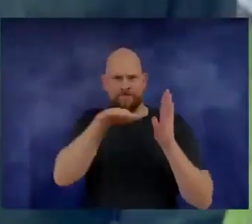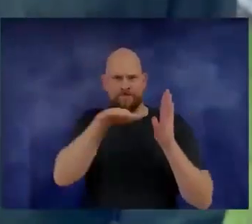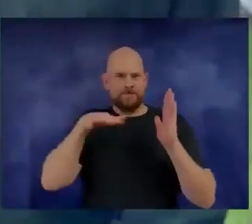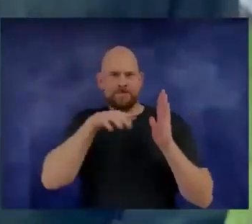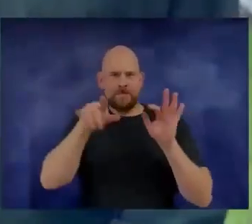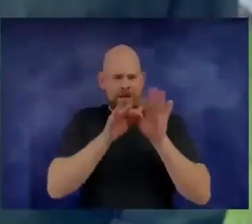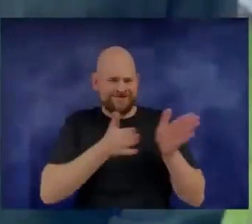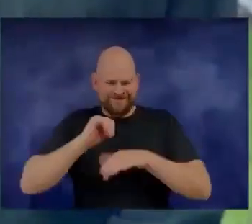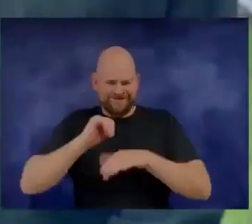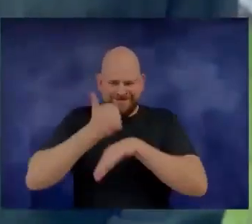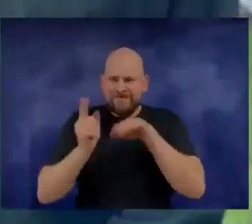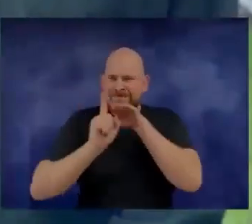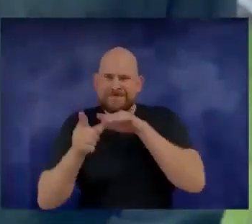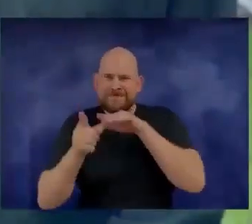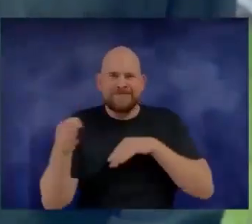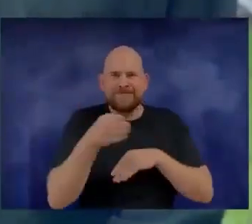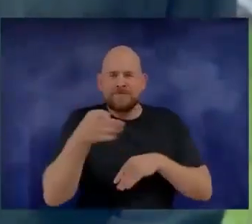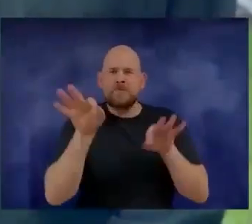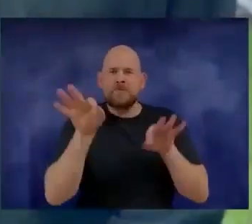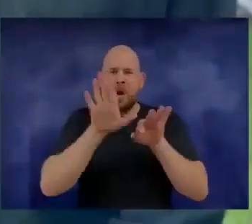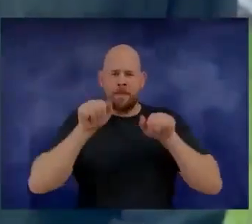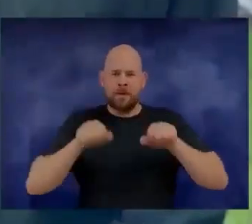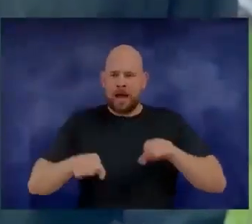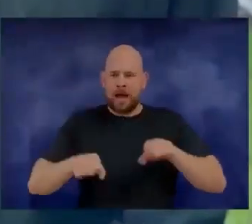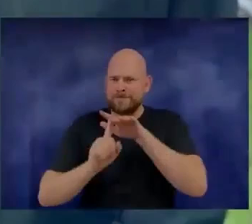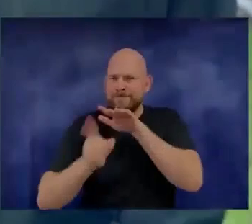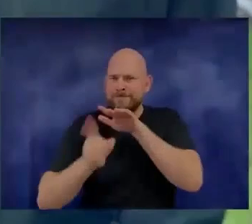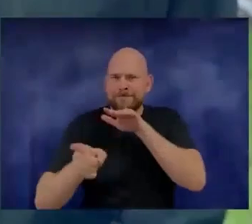surroundings and plan your escape around your abilities.